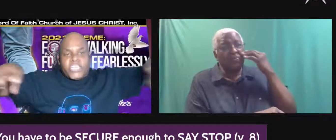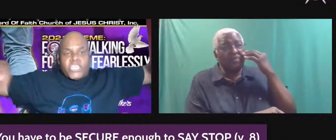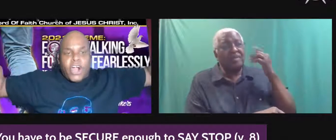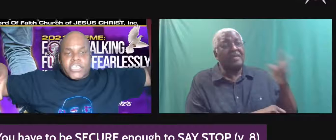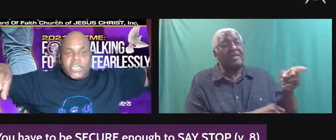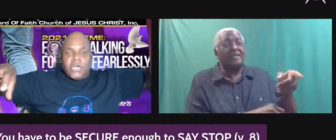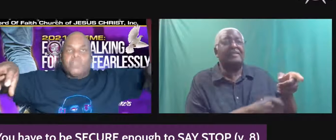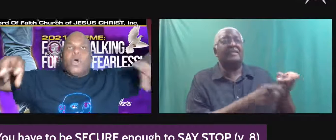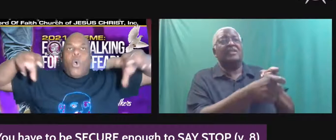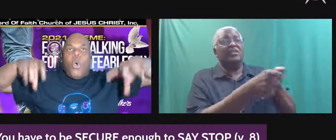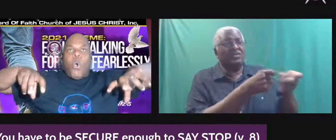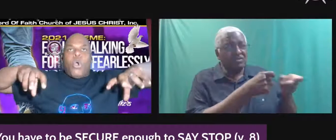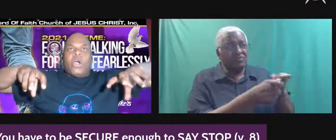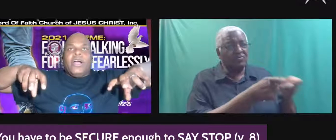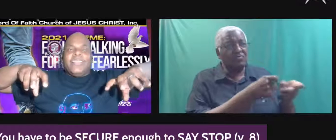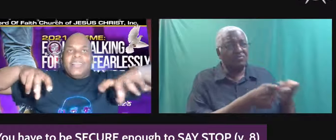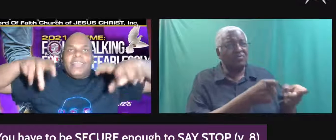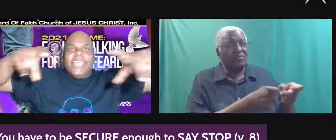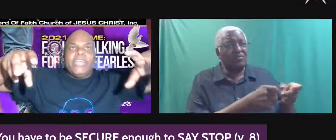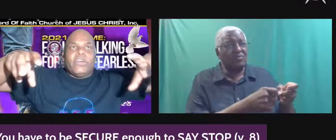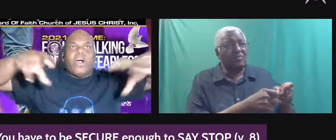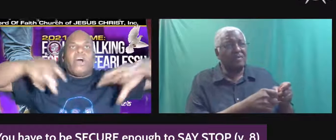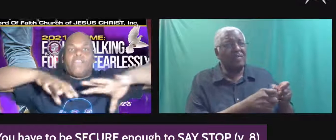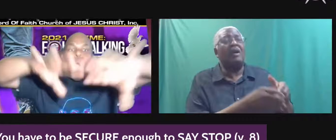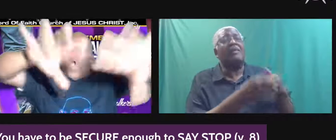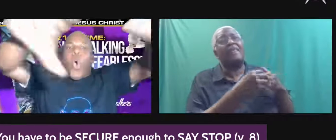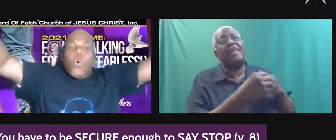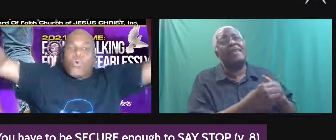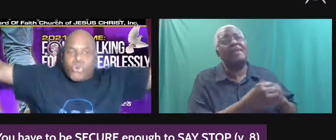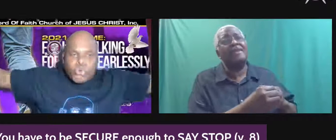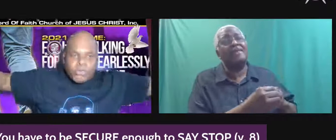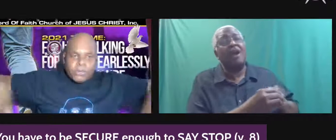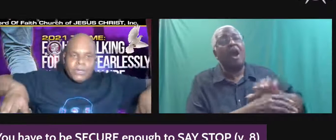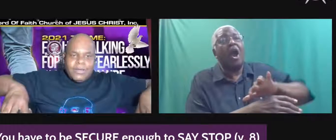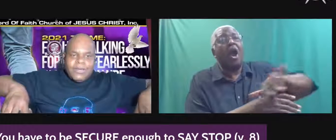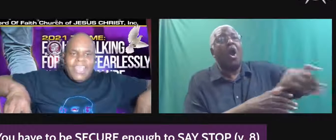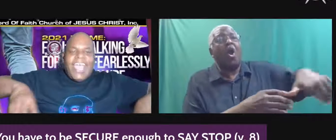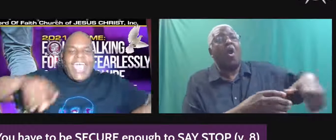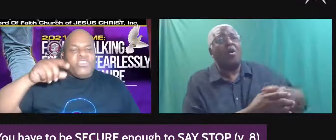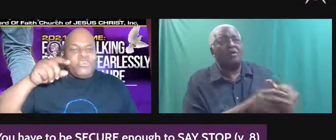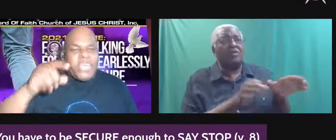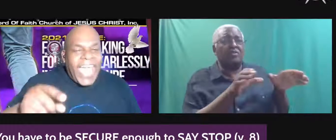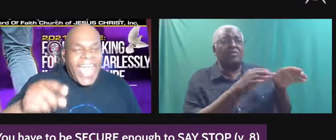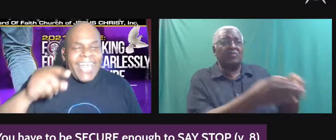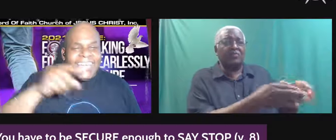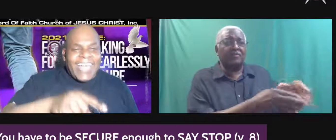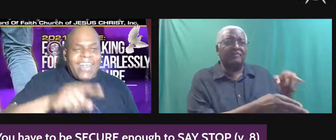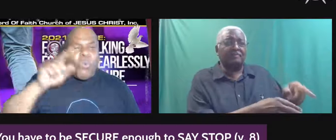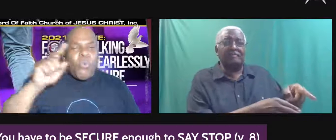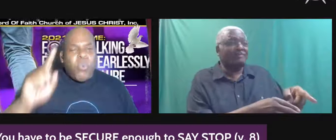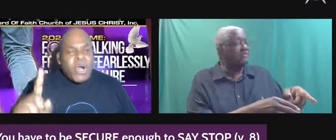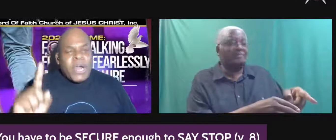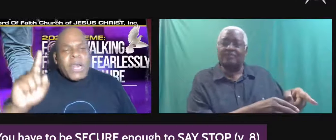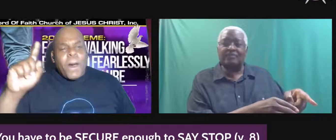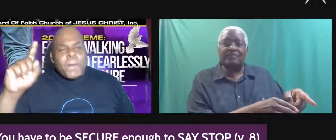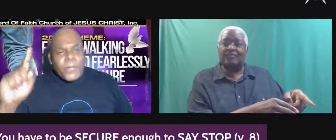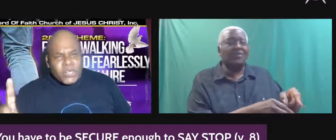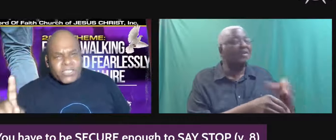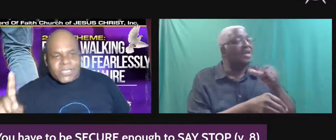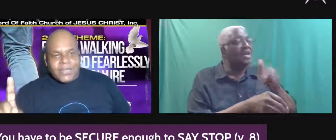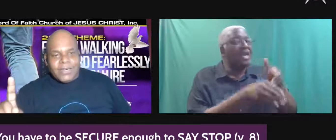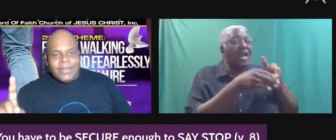or in charge of or the leader of the whole group. And you can't let